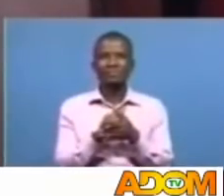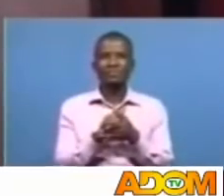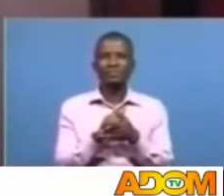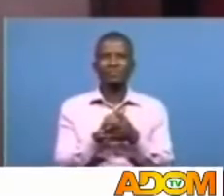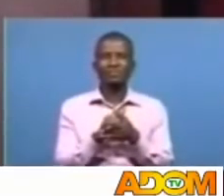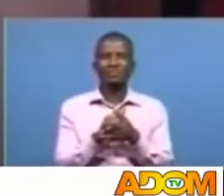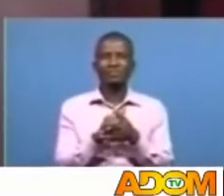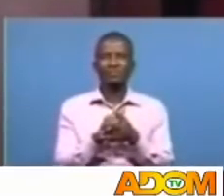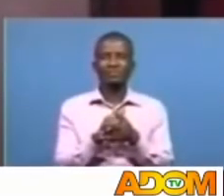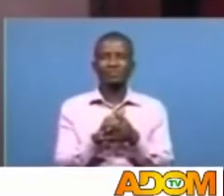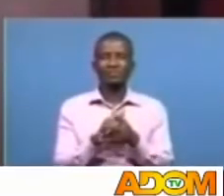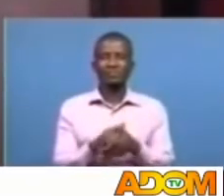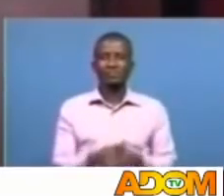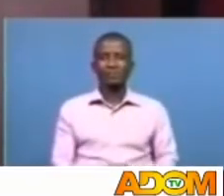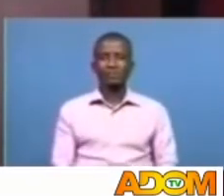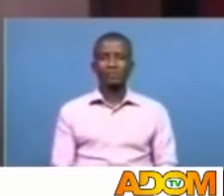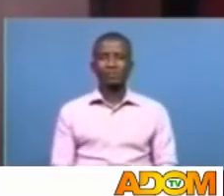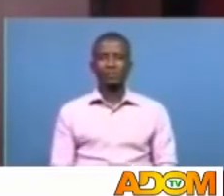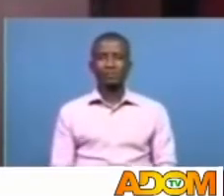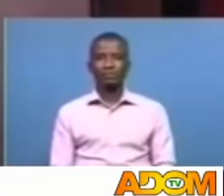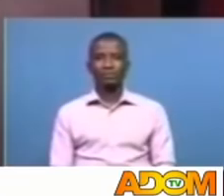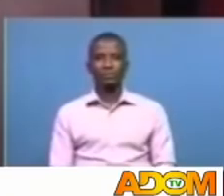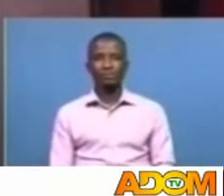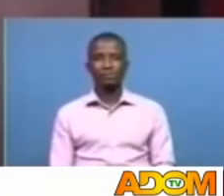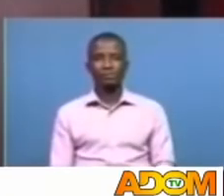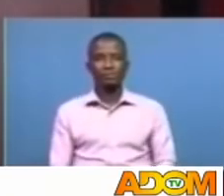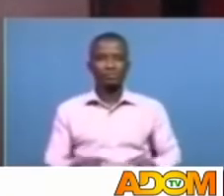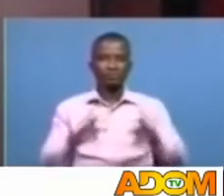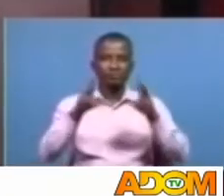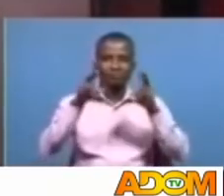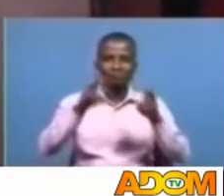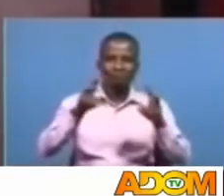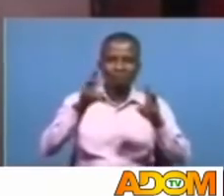in his statement of case,